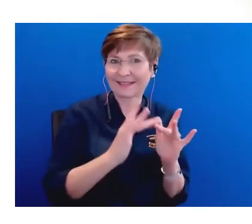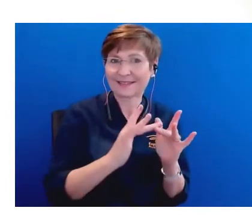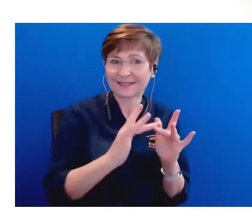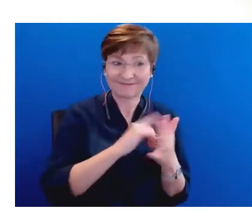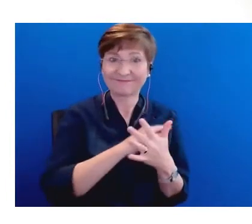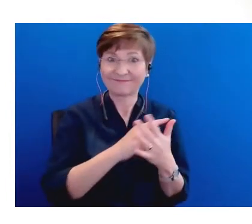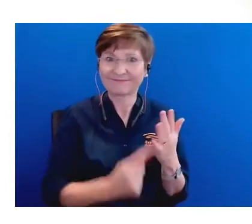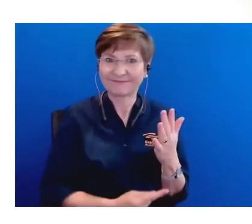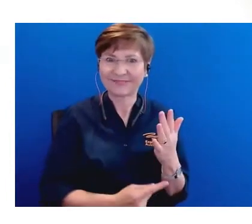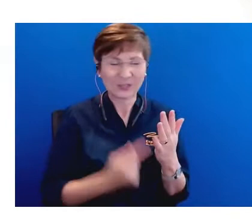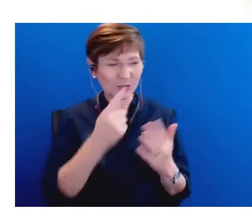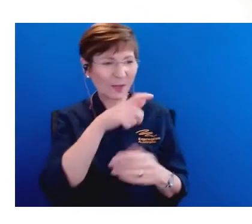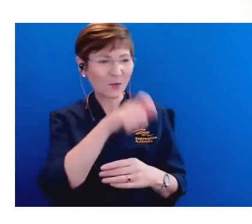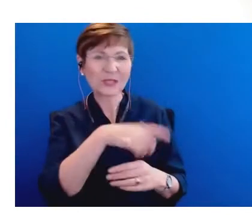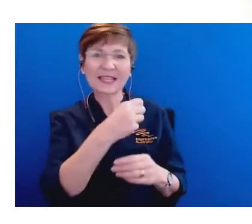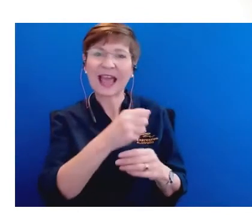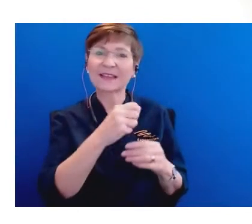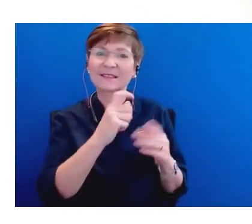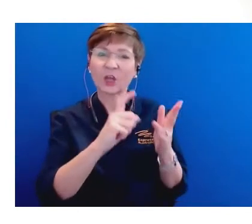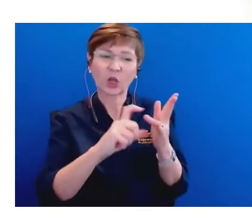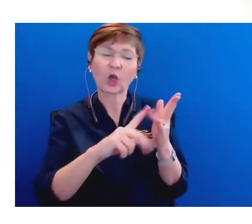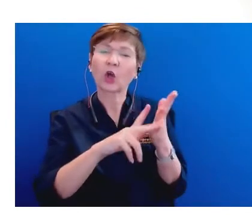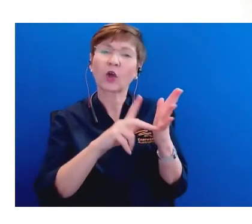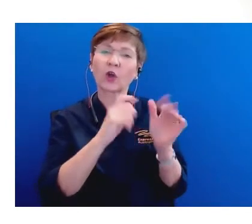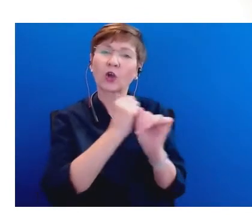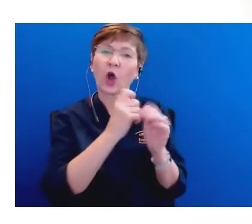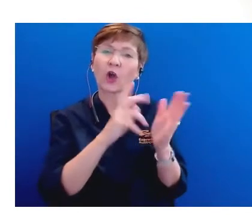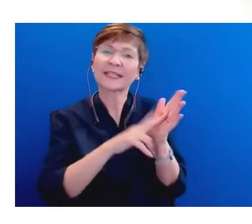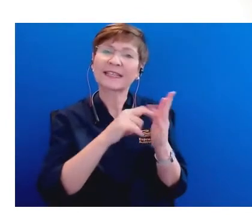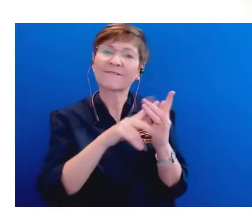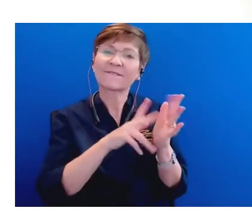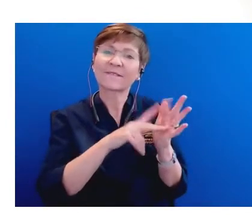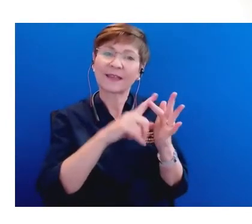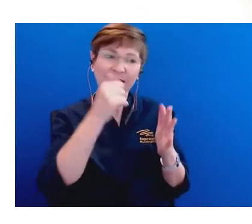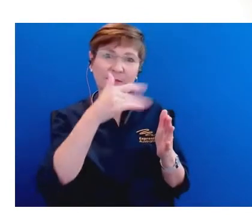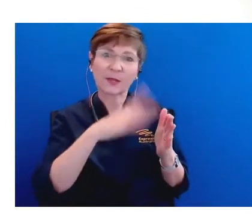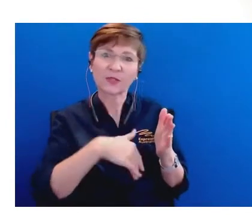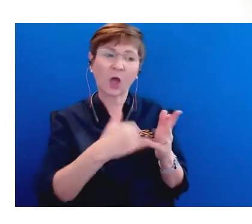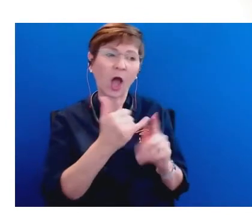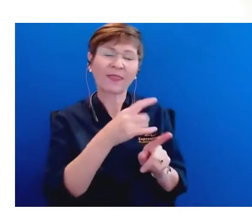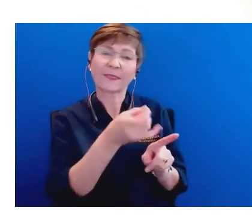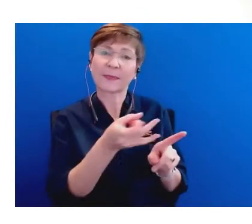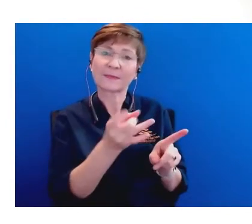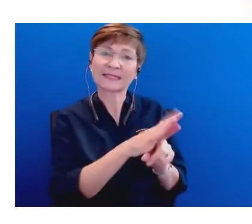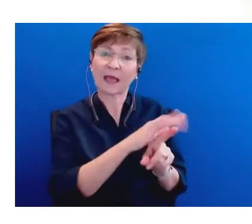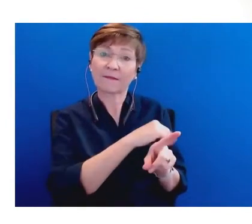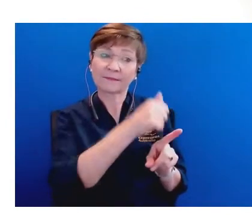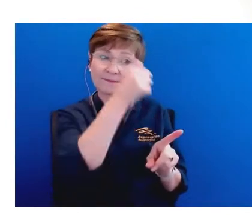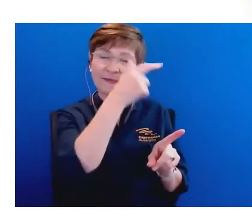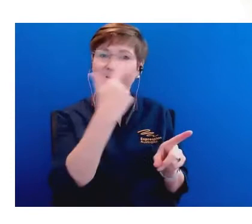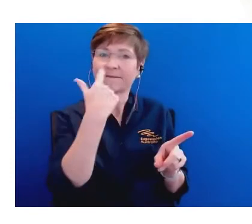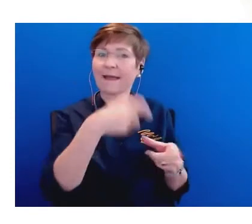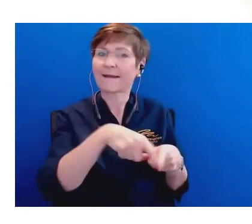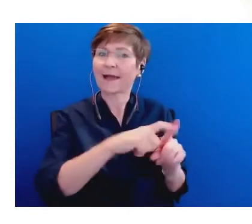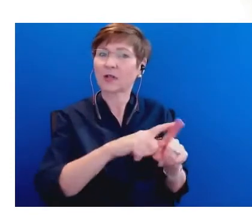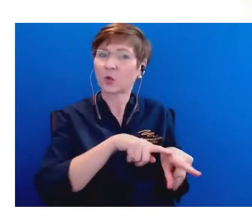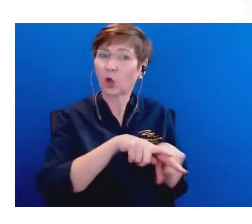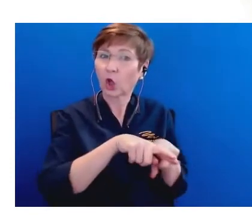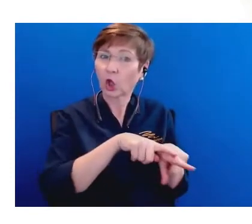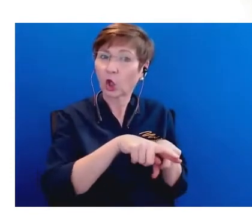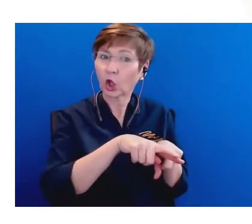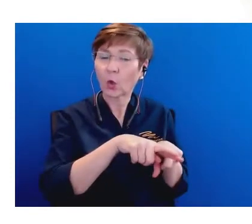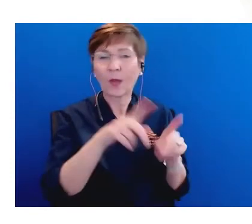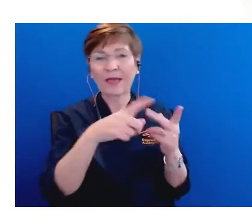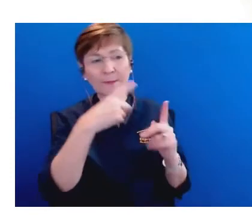cognitive disabilities. So people who may experience or be perceived to experience difficulties with learning,